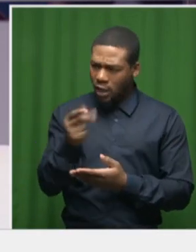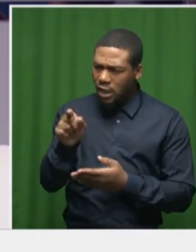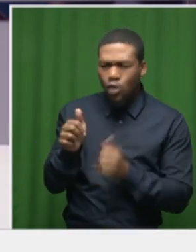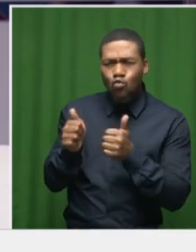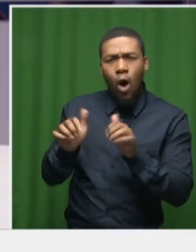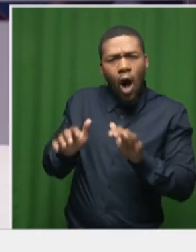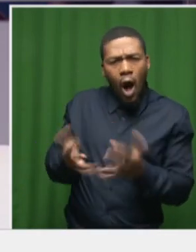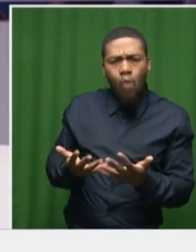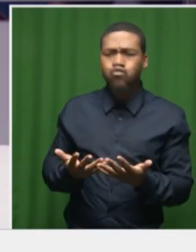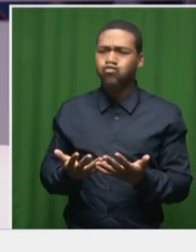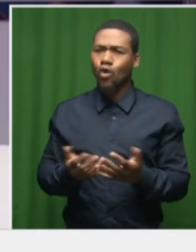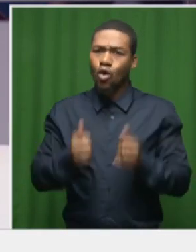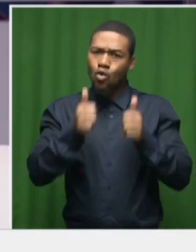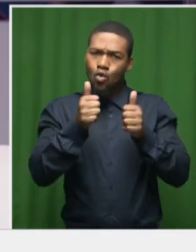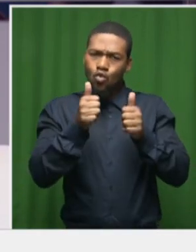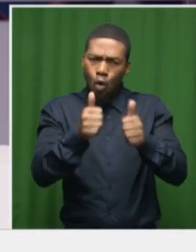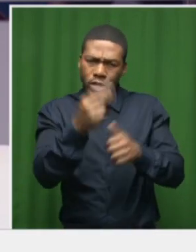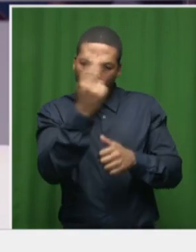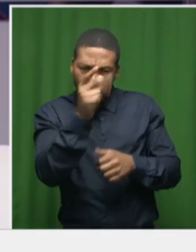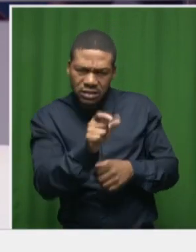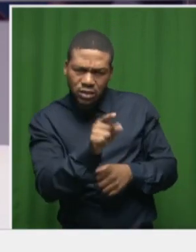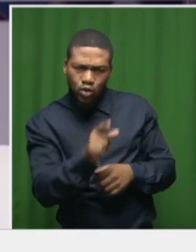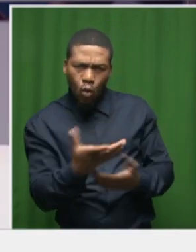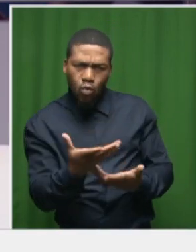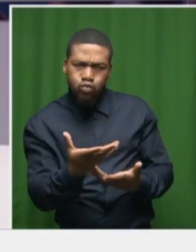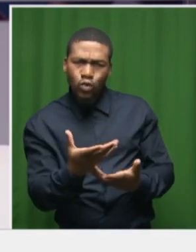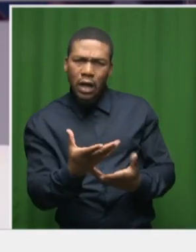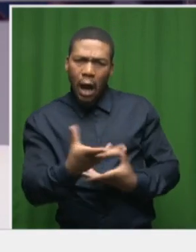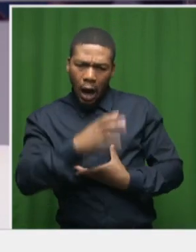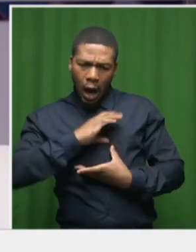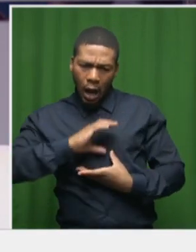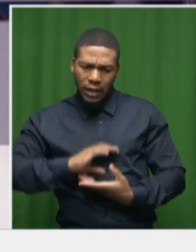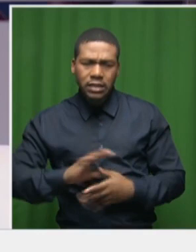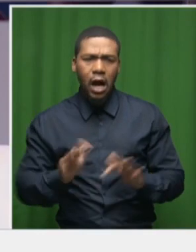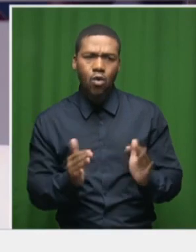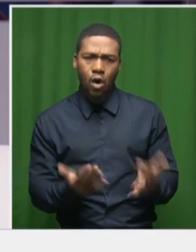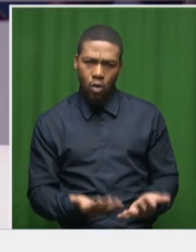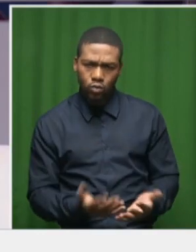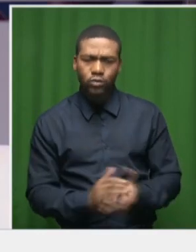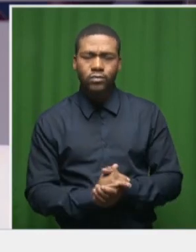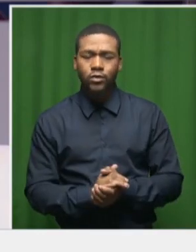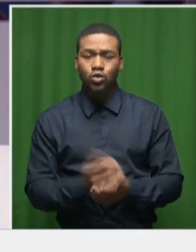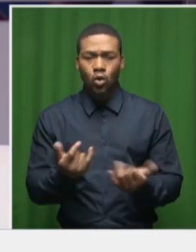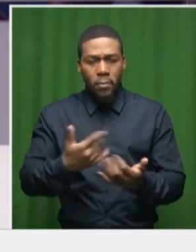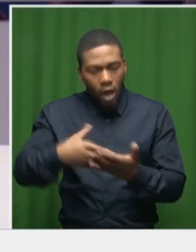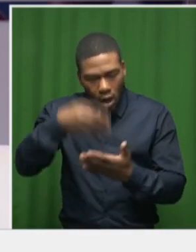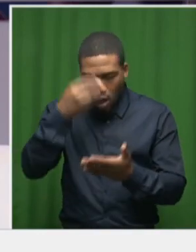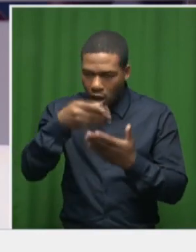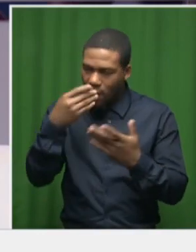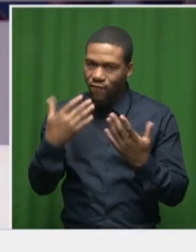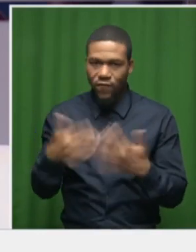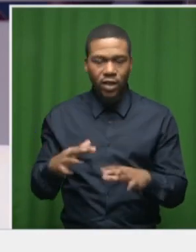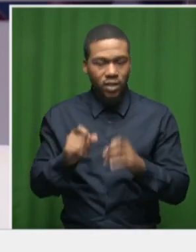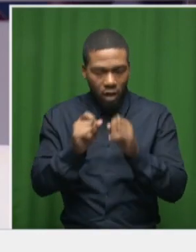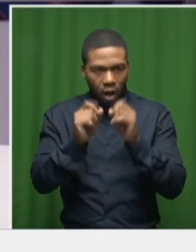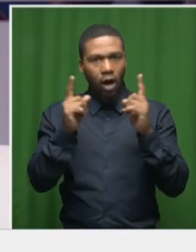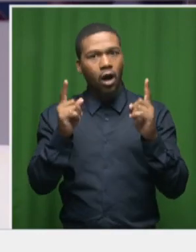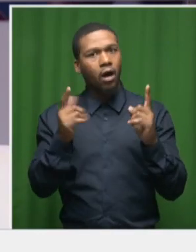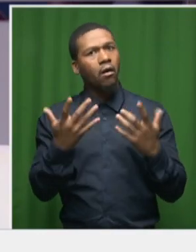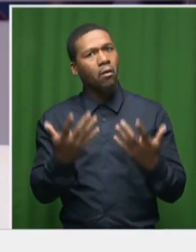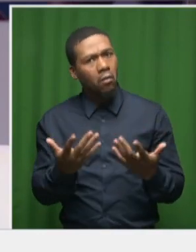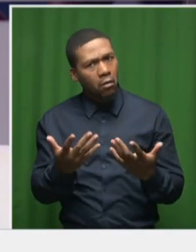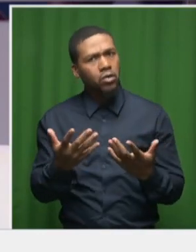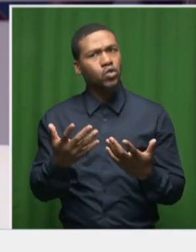that? All these sort of fundamental questions that I thought I had the answers to, but I really didn't. And then I realized that now it's actually a journey to figure that out for yourself, for